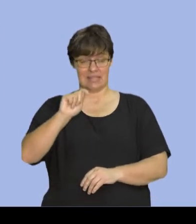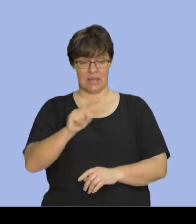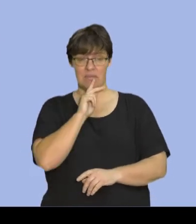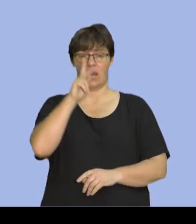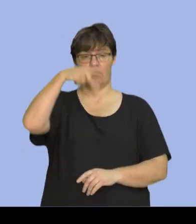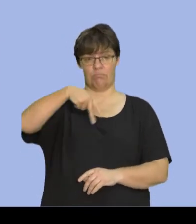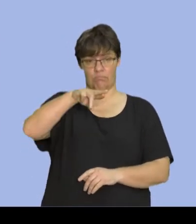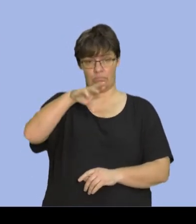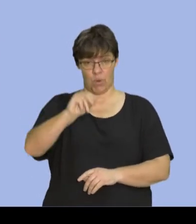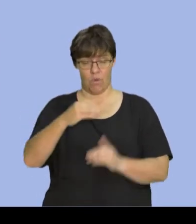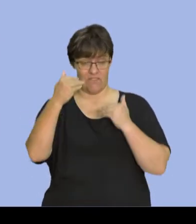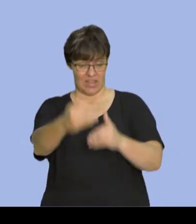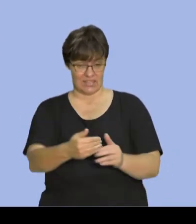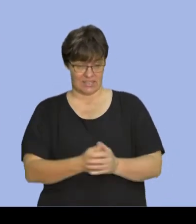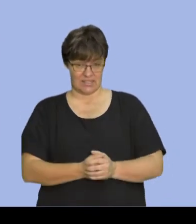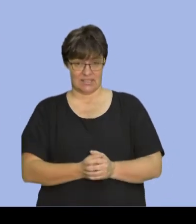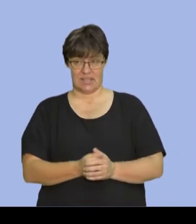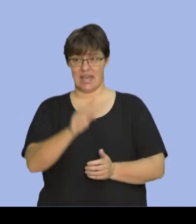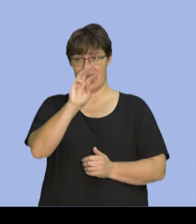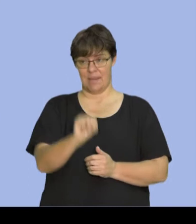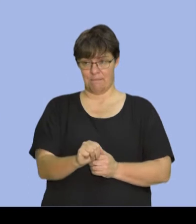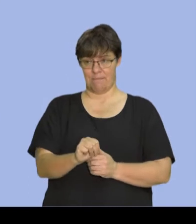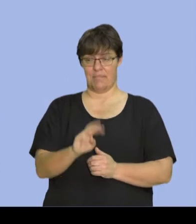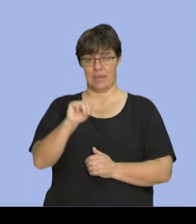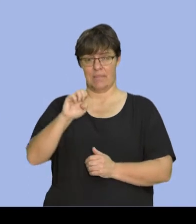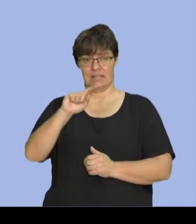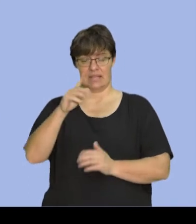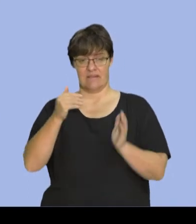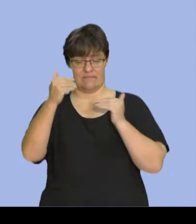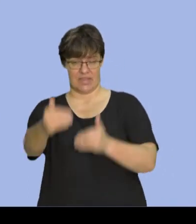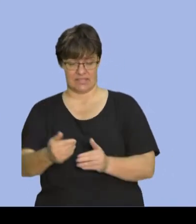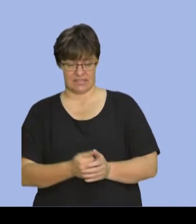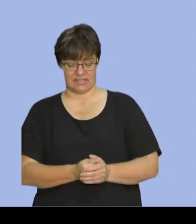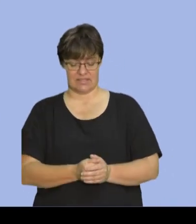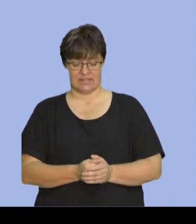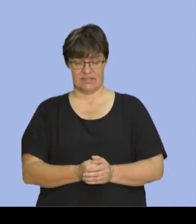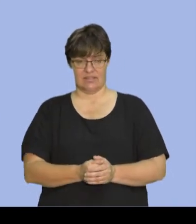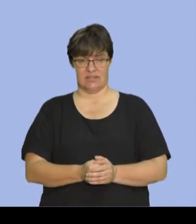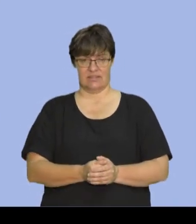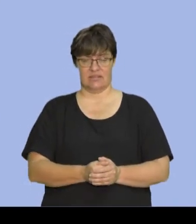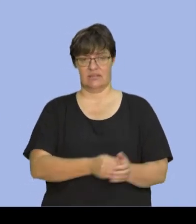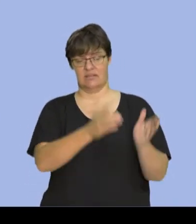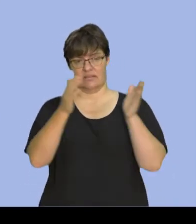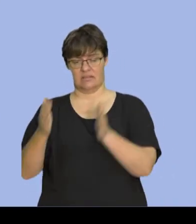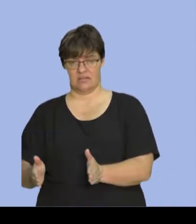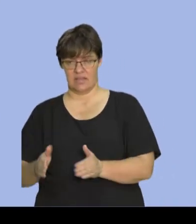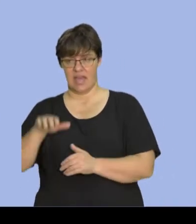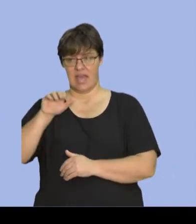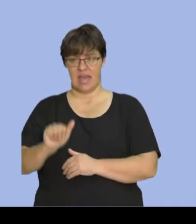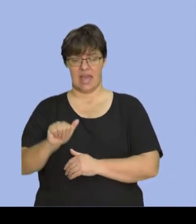to prophase, the first phase, M, metaphase, the second phase,